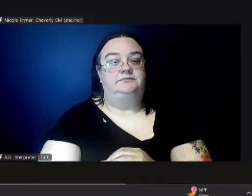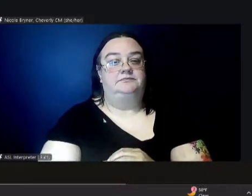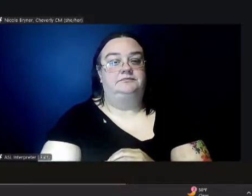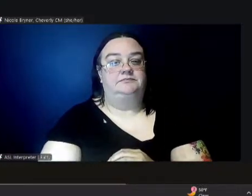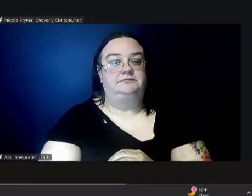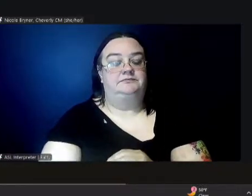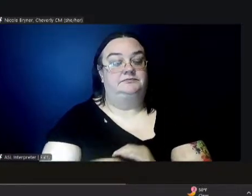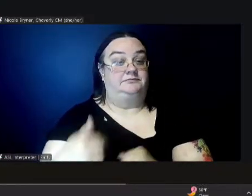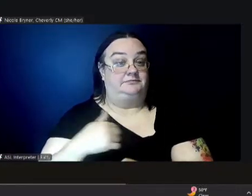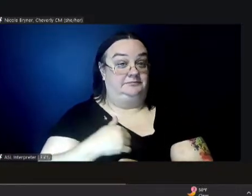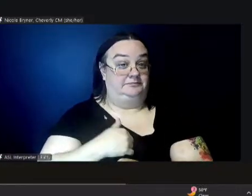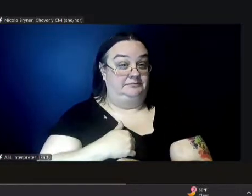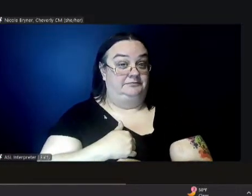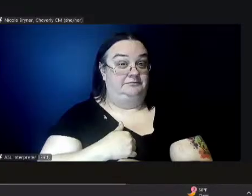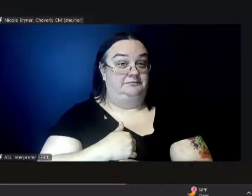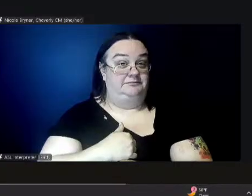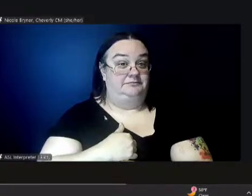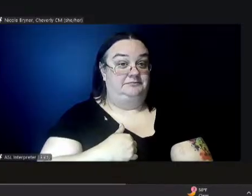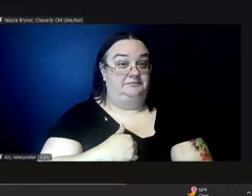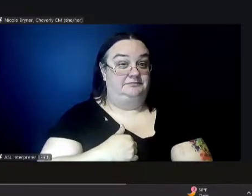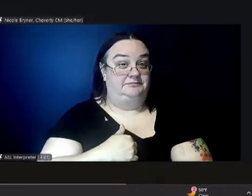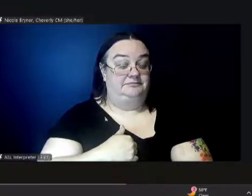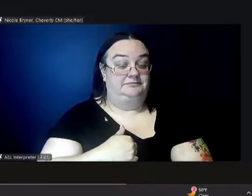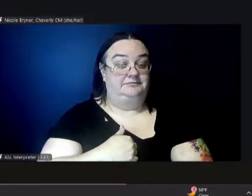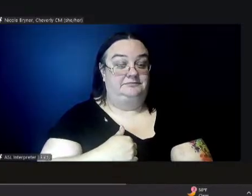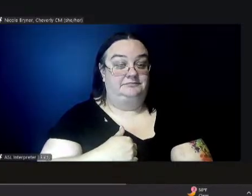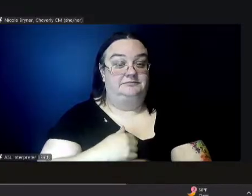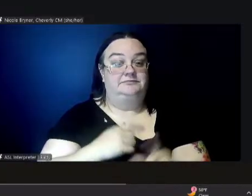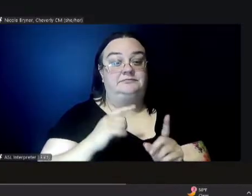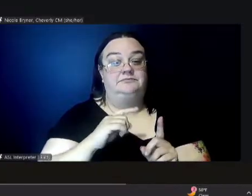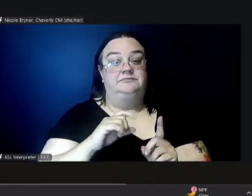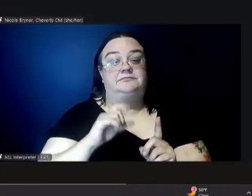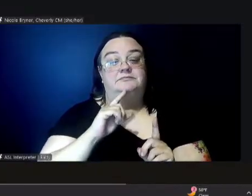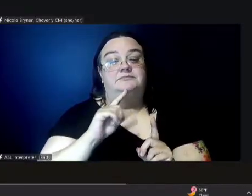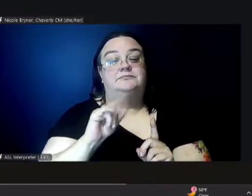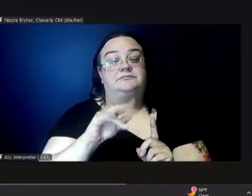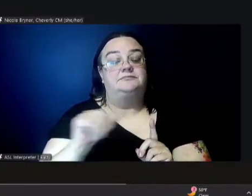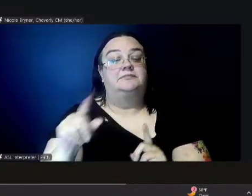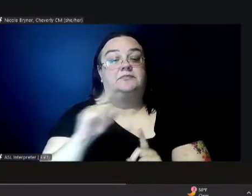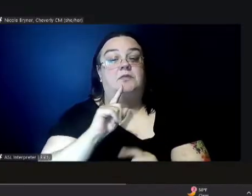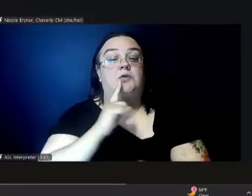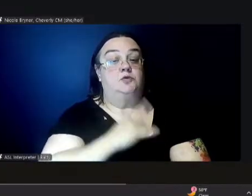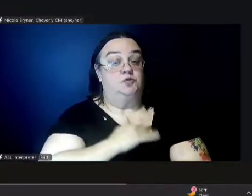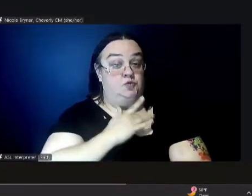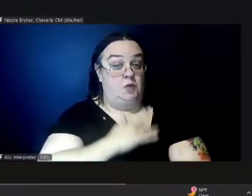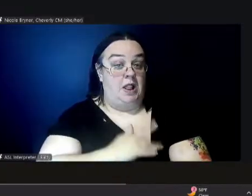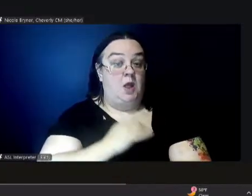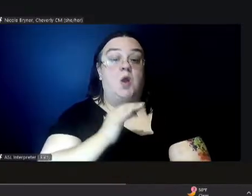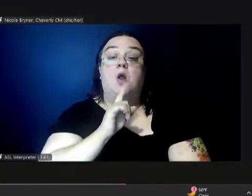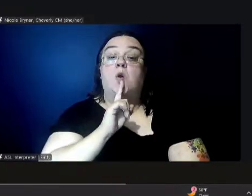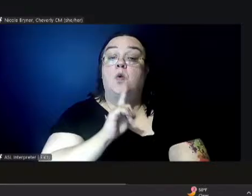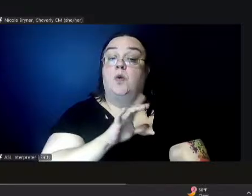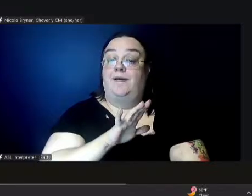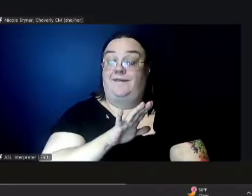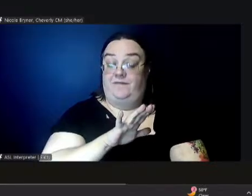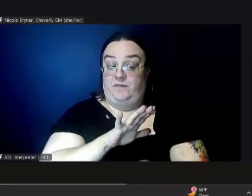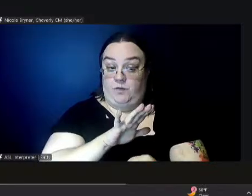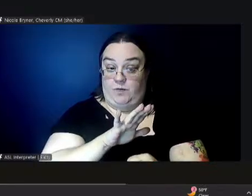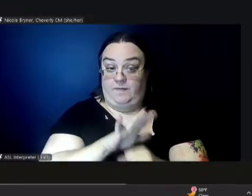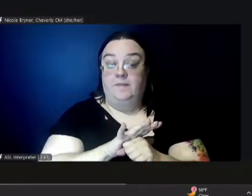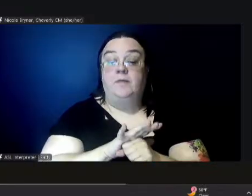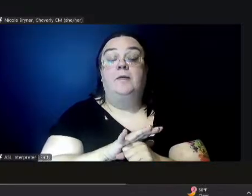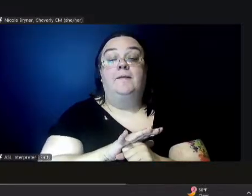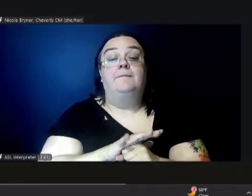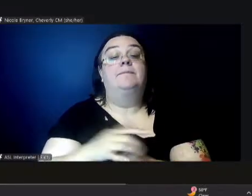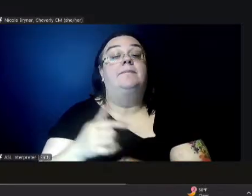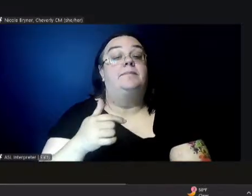I I, state your name. Giovanni Chipam, Do solemnly swear or affirm that do solemnly swear or affirm that I will support